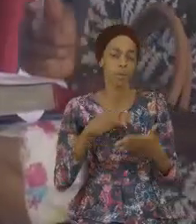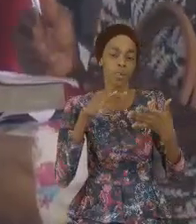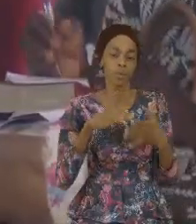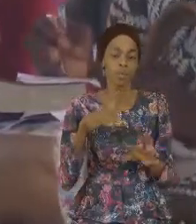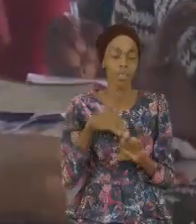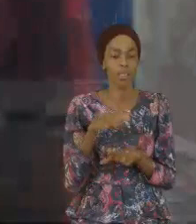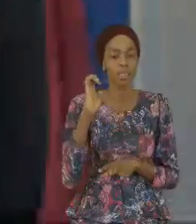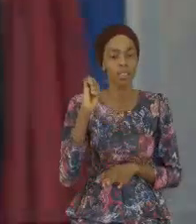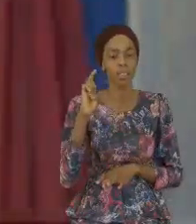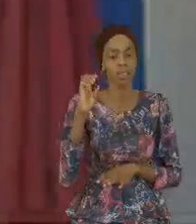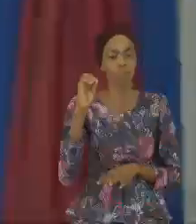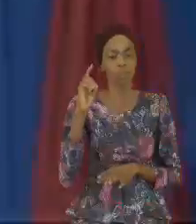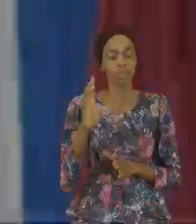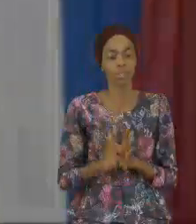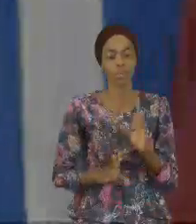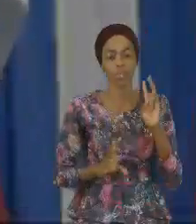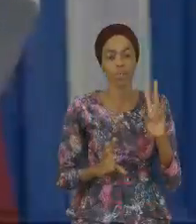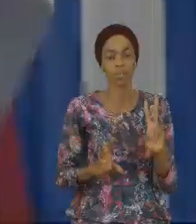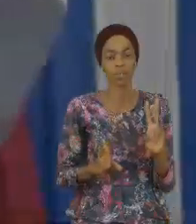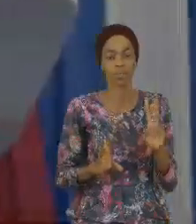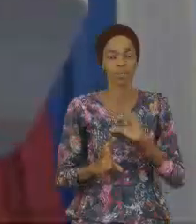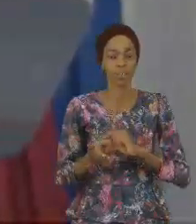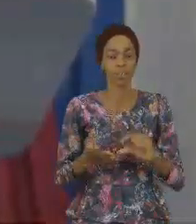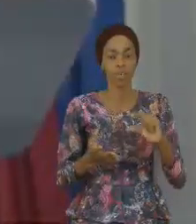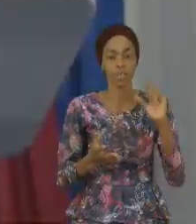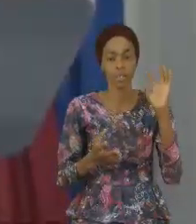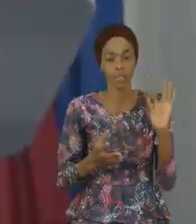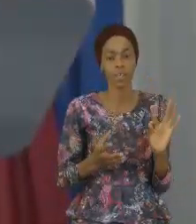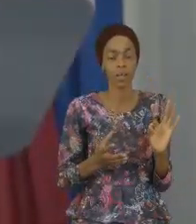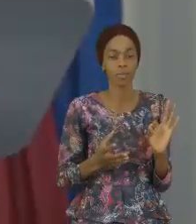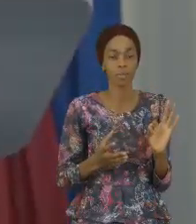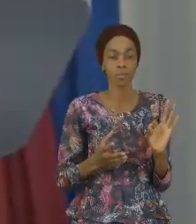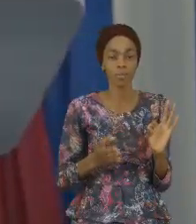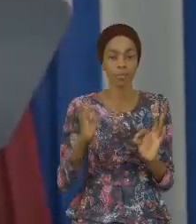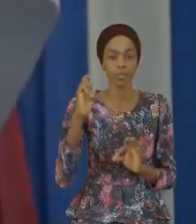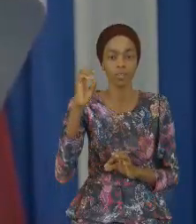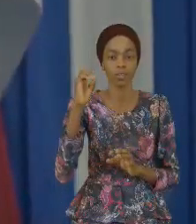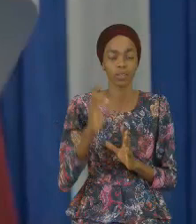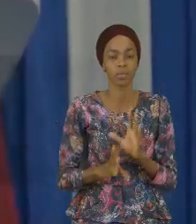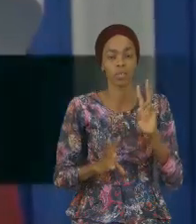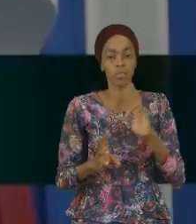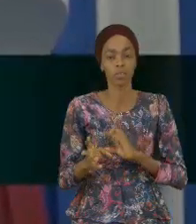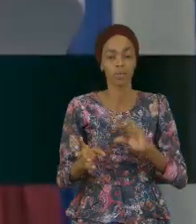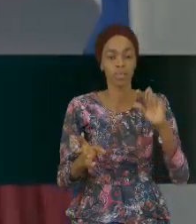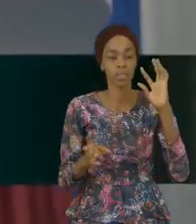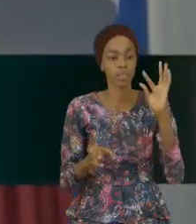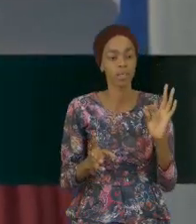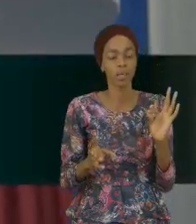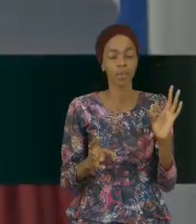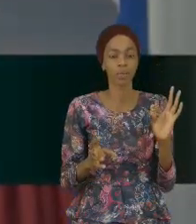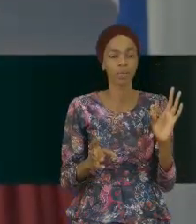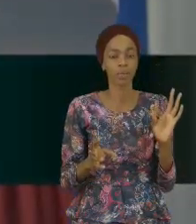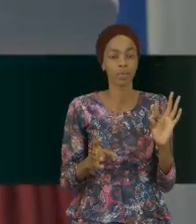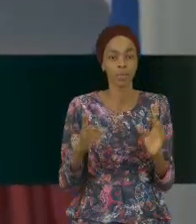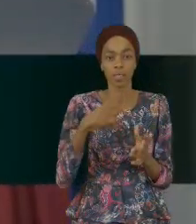Exodus chapter 2, and I'm reading from verse 9. Exodus chapter 2, and we're looking at verse 9.